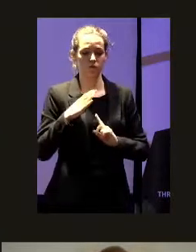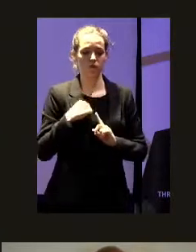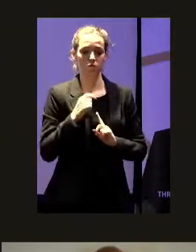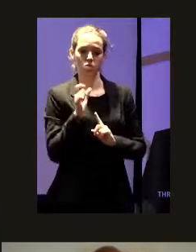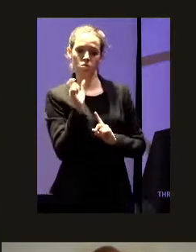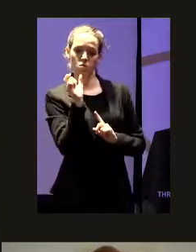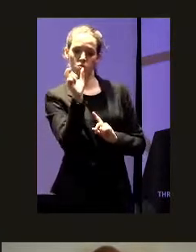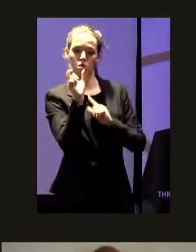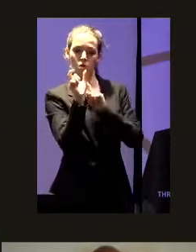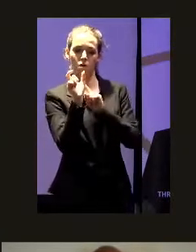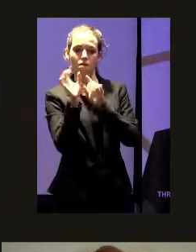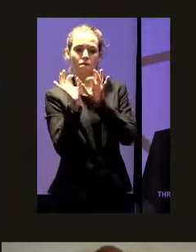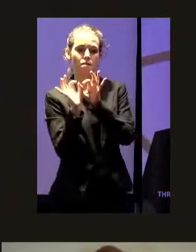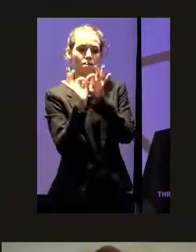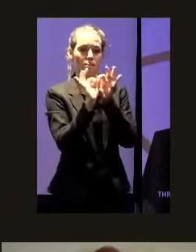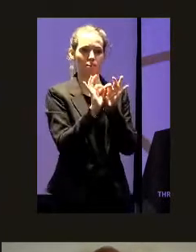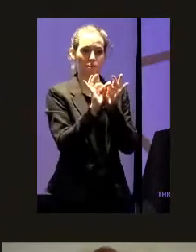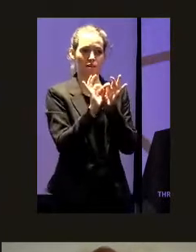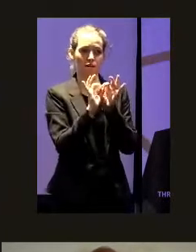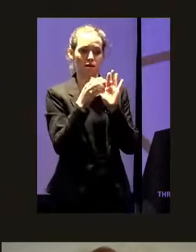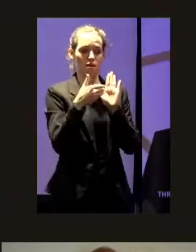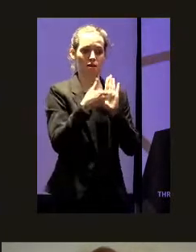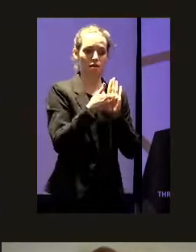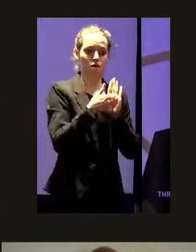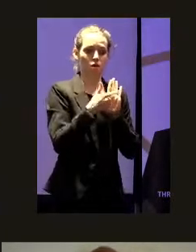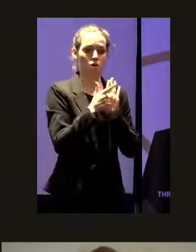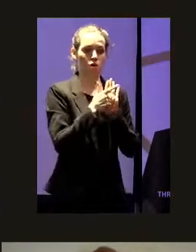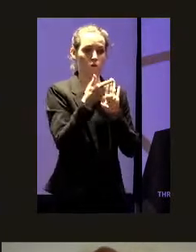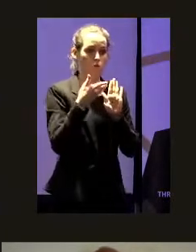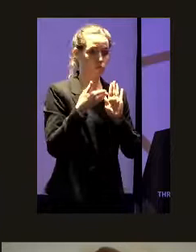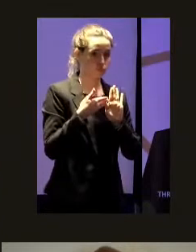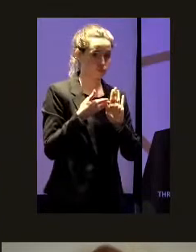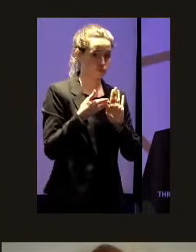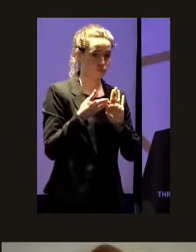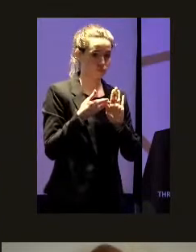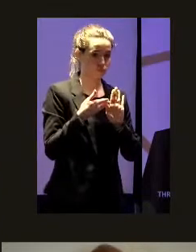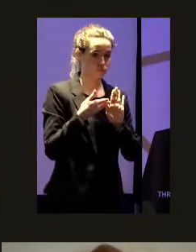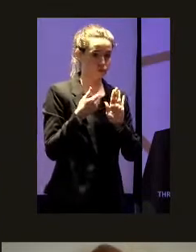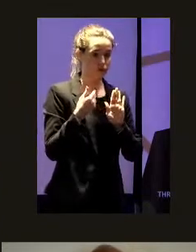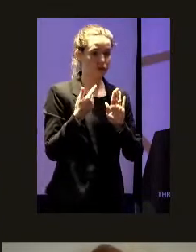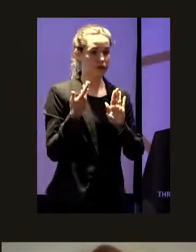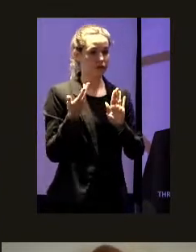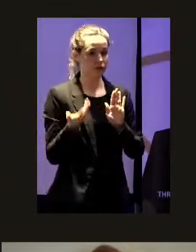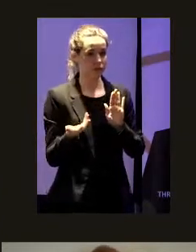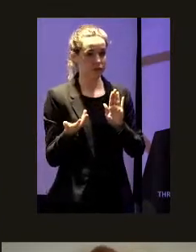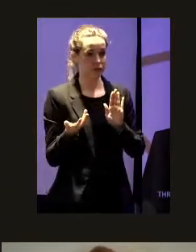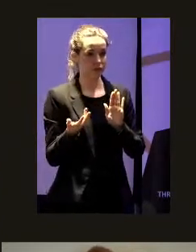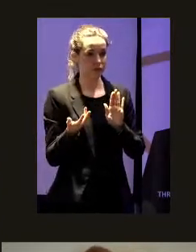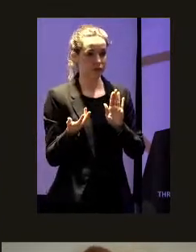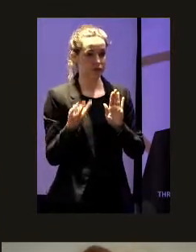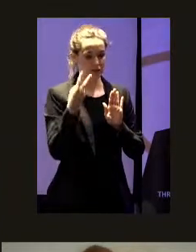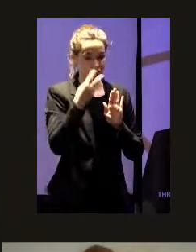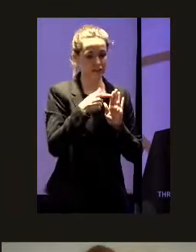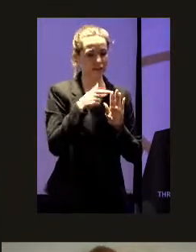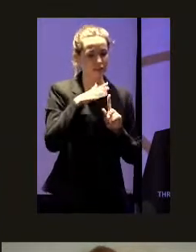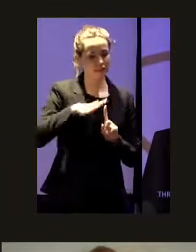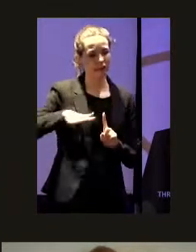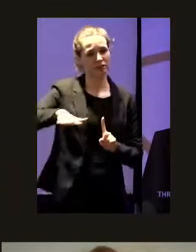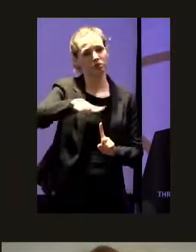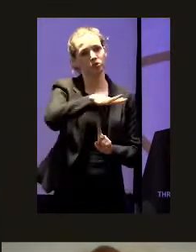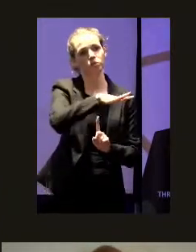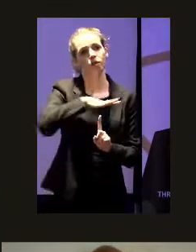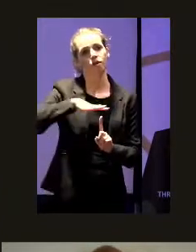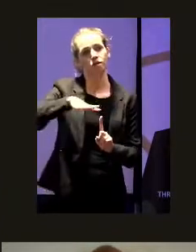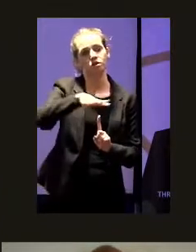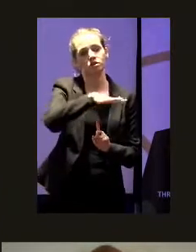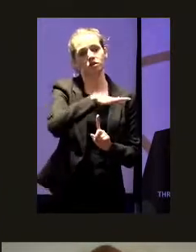player, which the current legislation puts us into that situation where, when